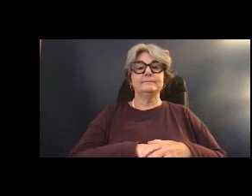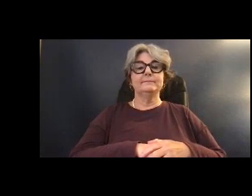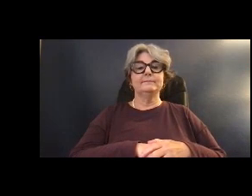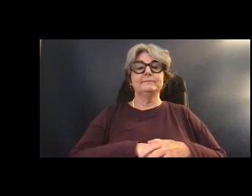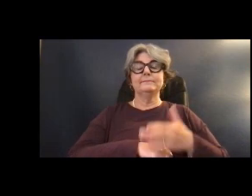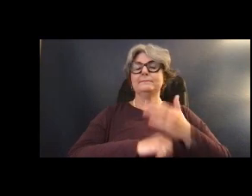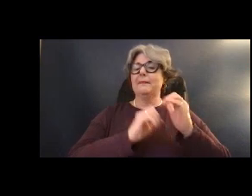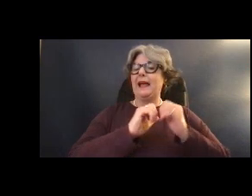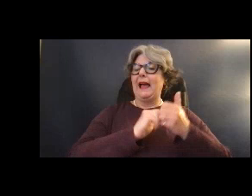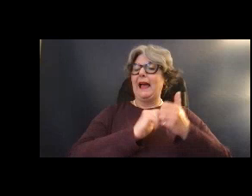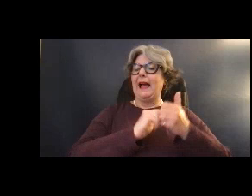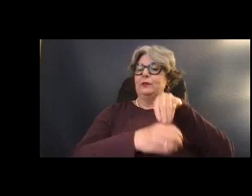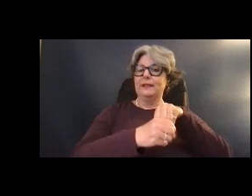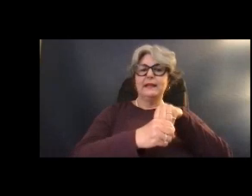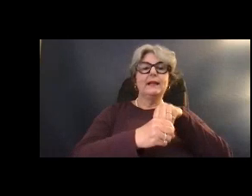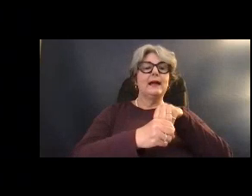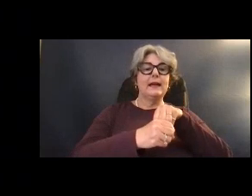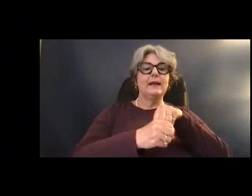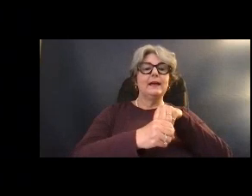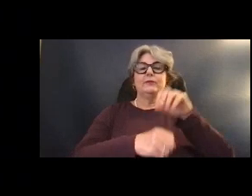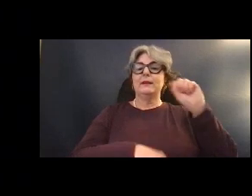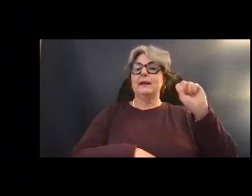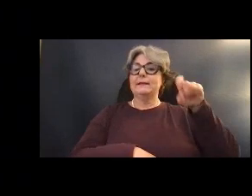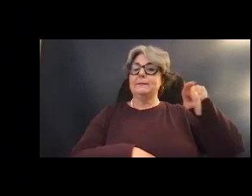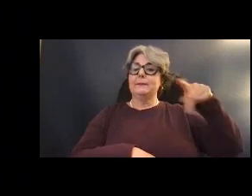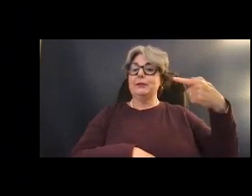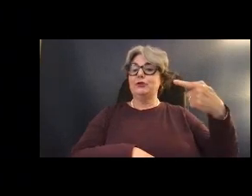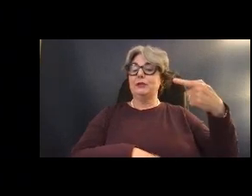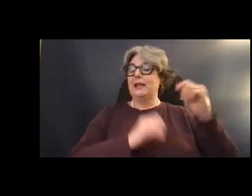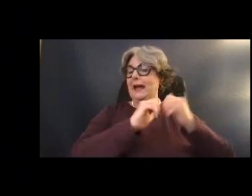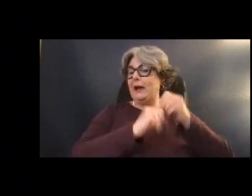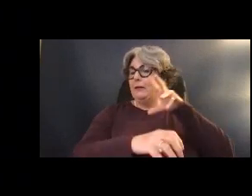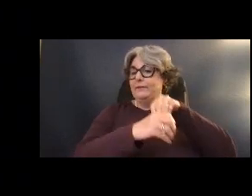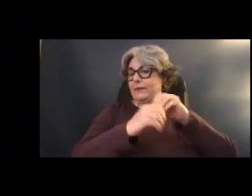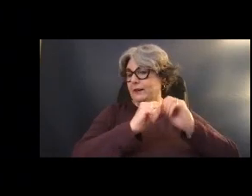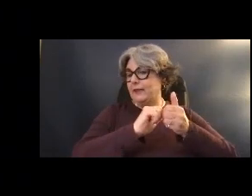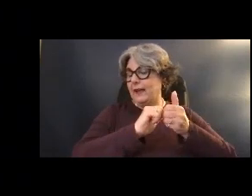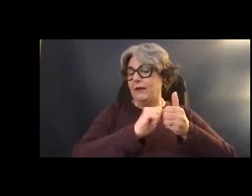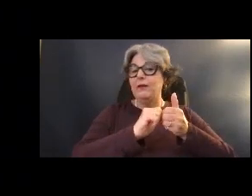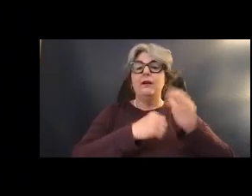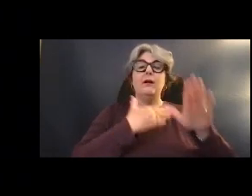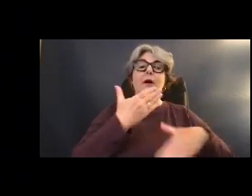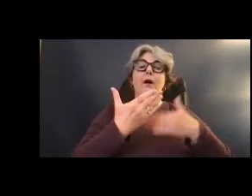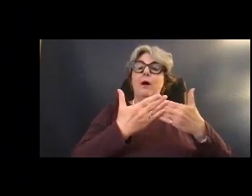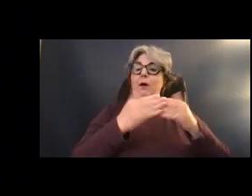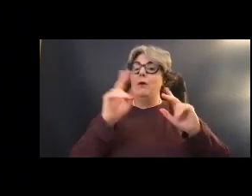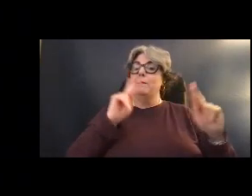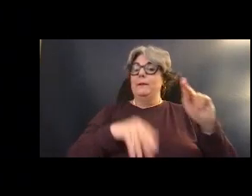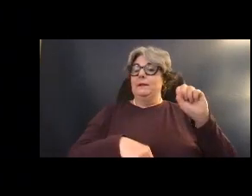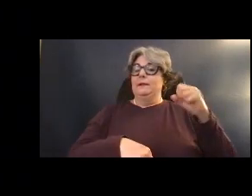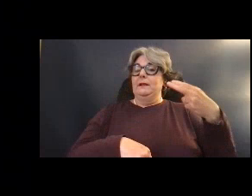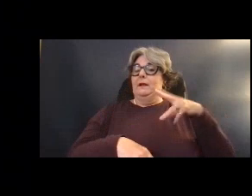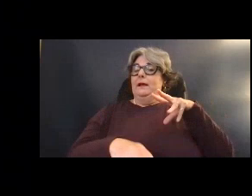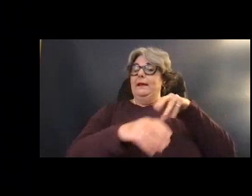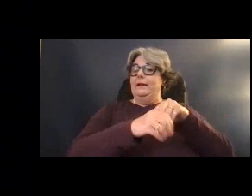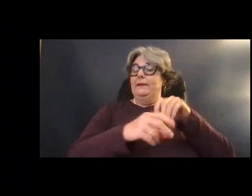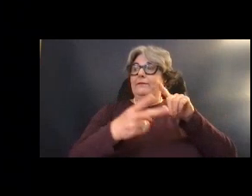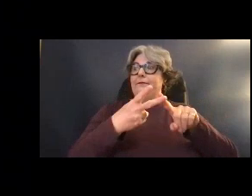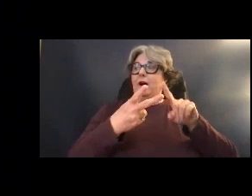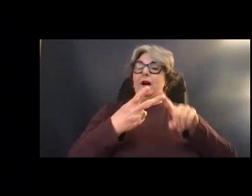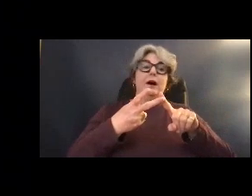So how to engage in the Sustainable Productivity Growth Coalition? All stakeholders involved or wanting